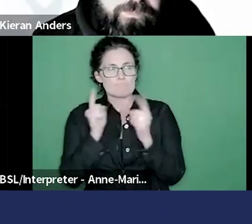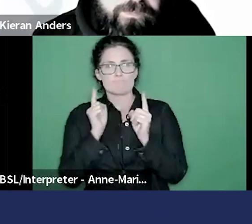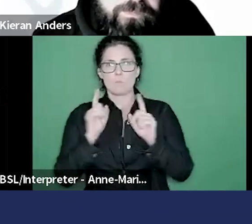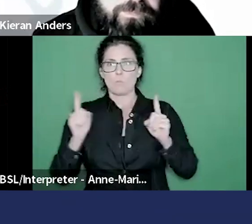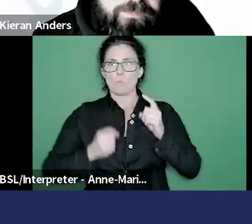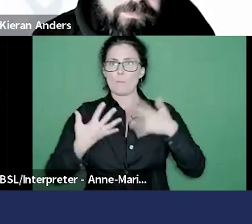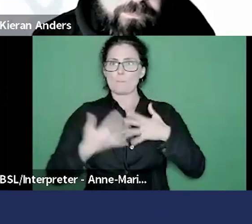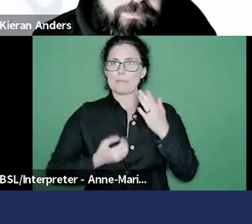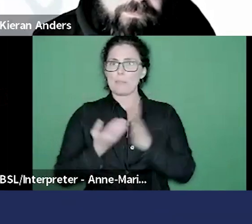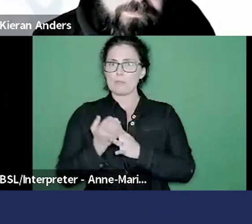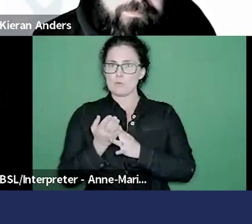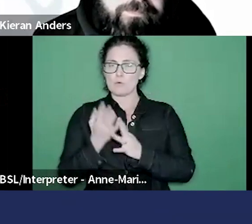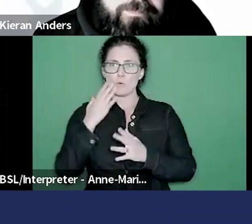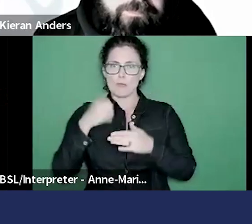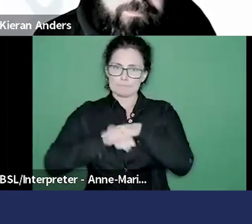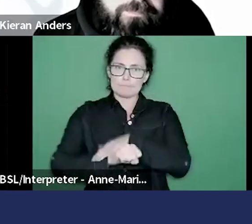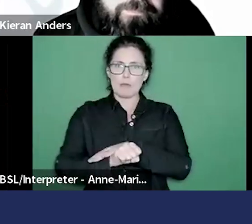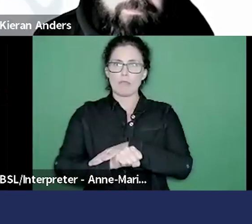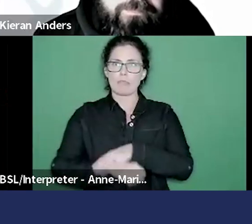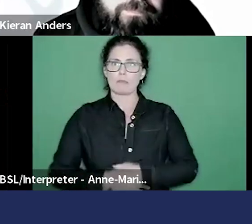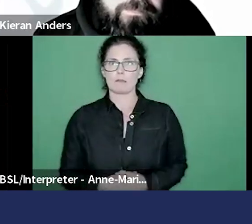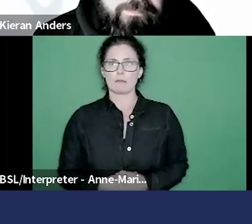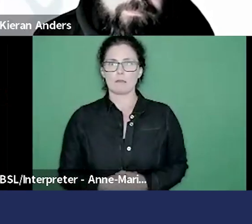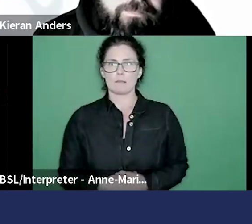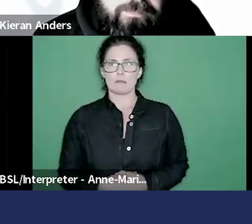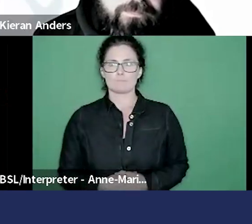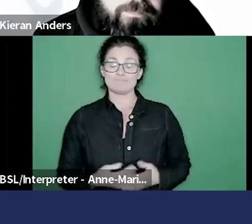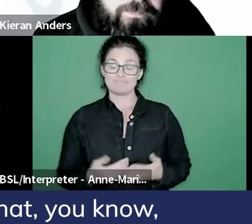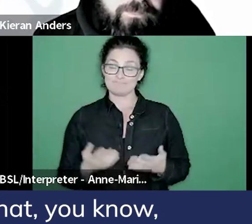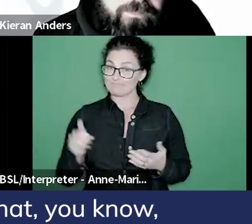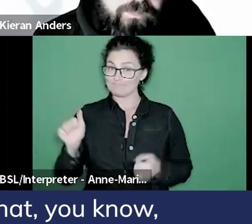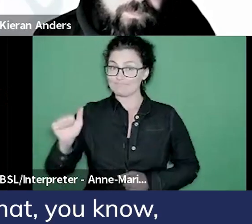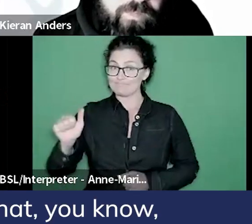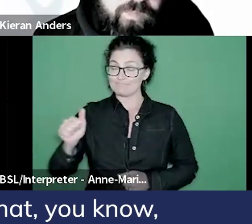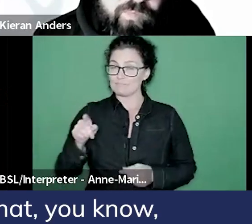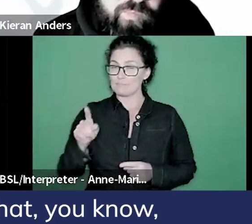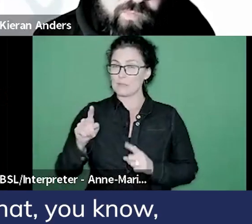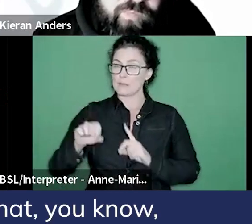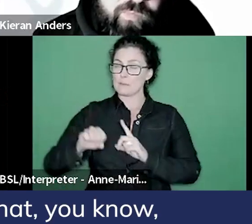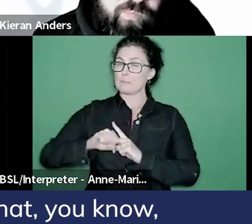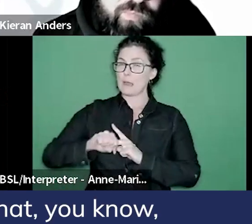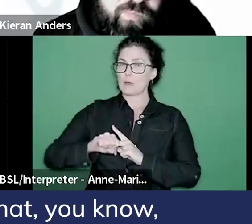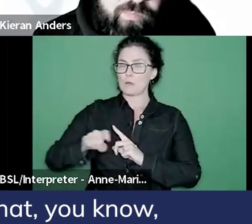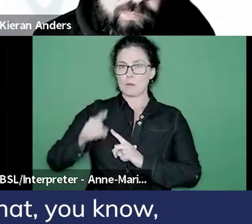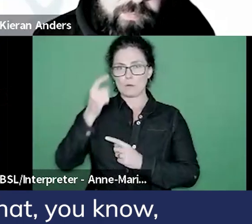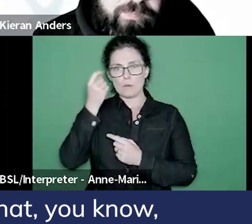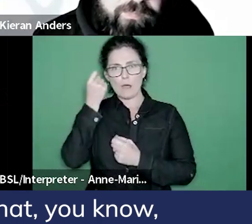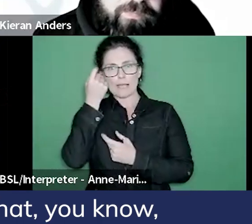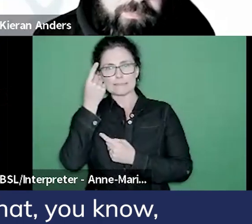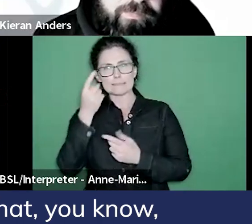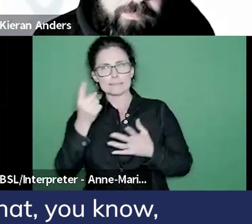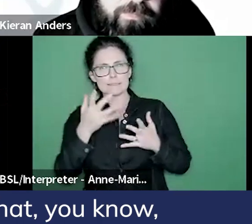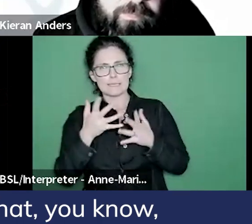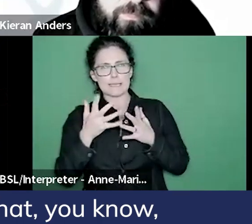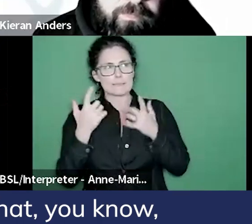that can make it quite challenging. Absolutely. Thanks, Lizzie. That really resonated. I think that idea that,